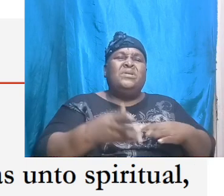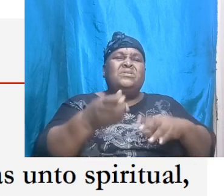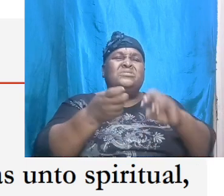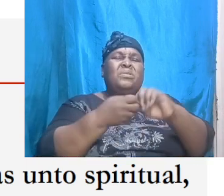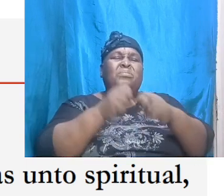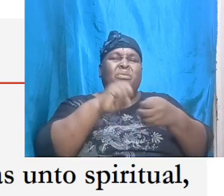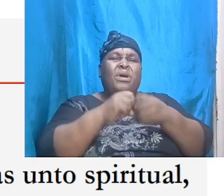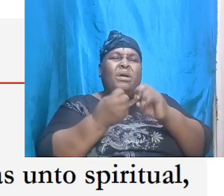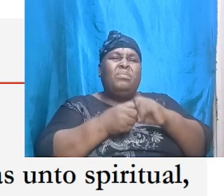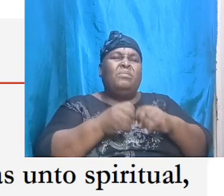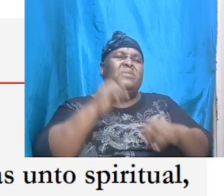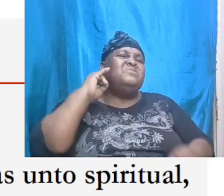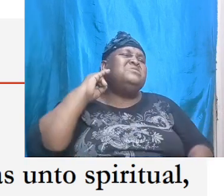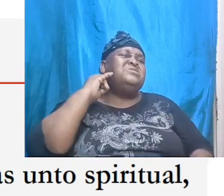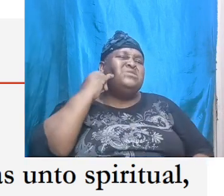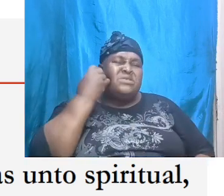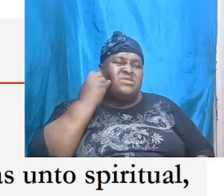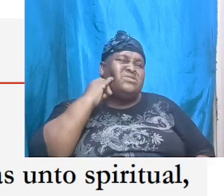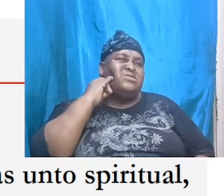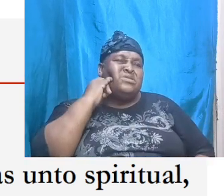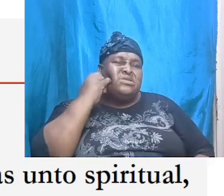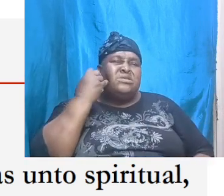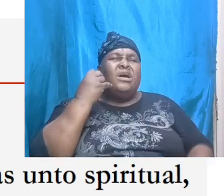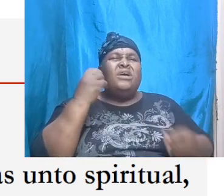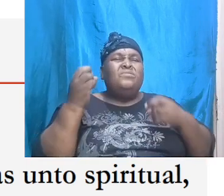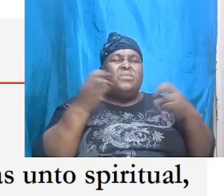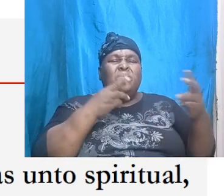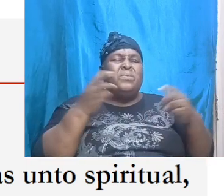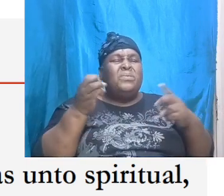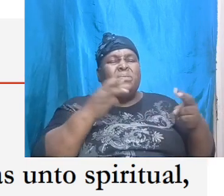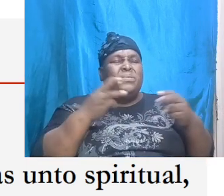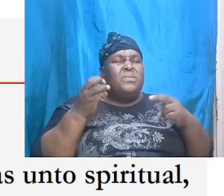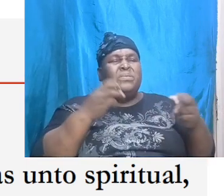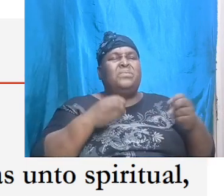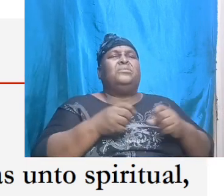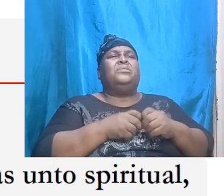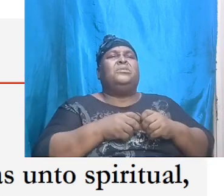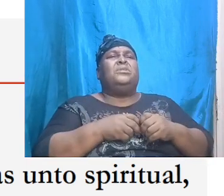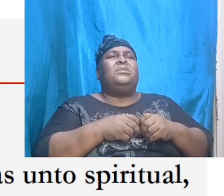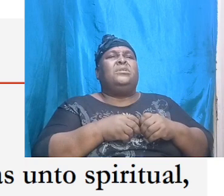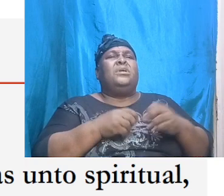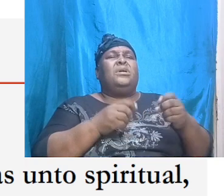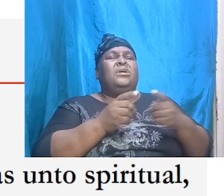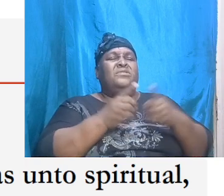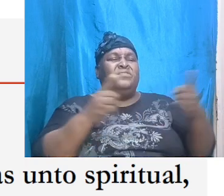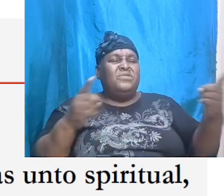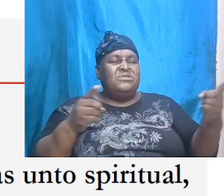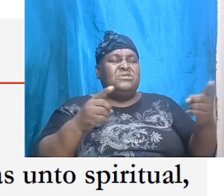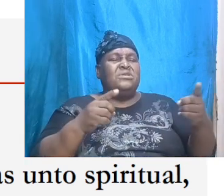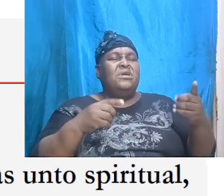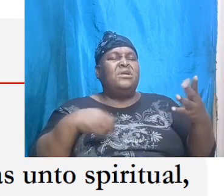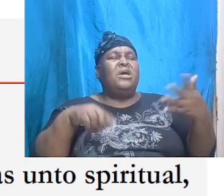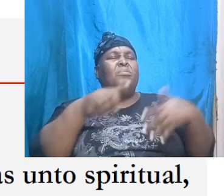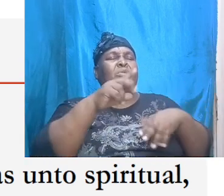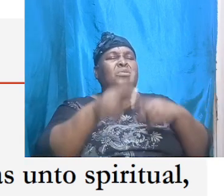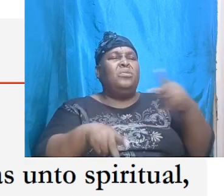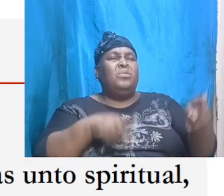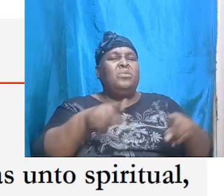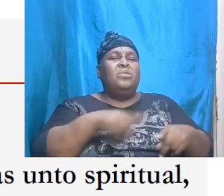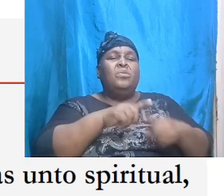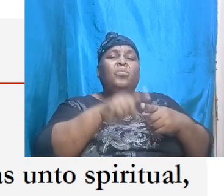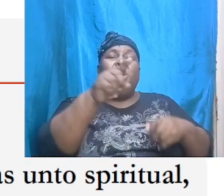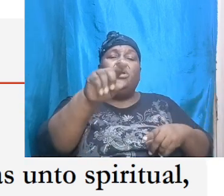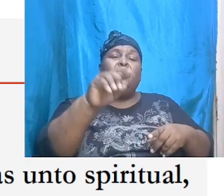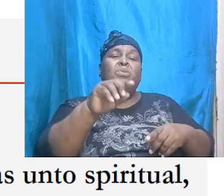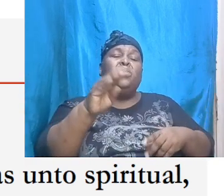of jealousy and strife and envy among the people. And look here, Paul, look here, at the end of the day, when you behave like that,